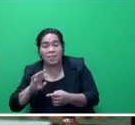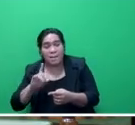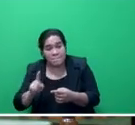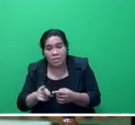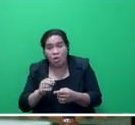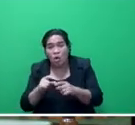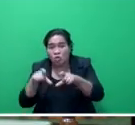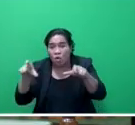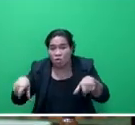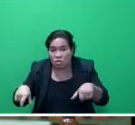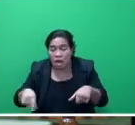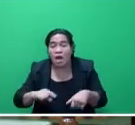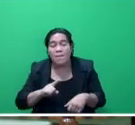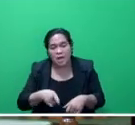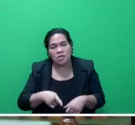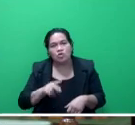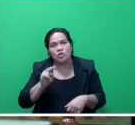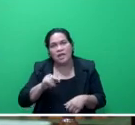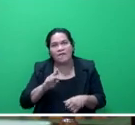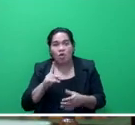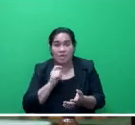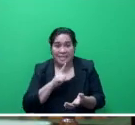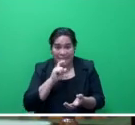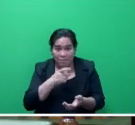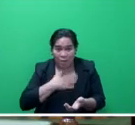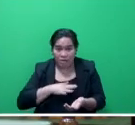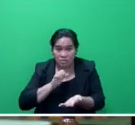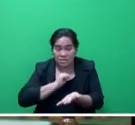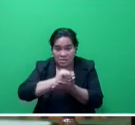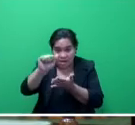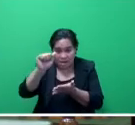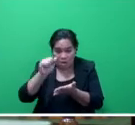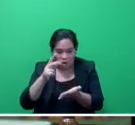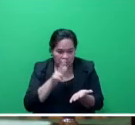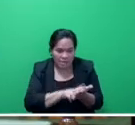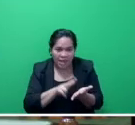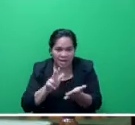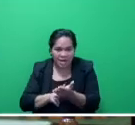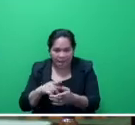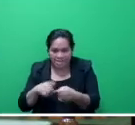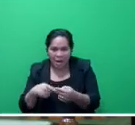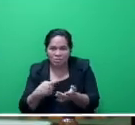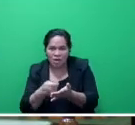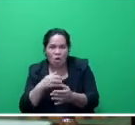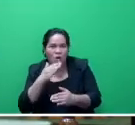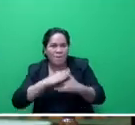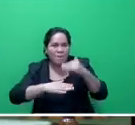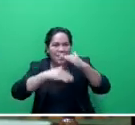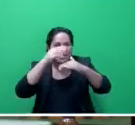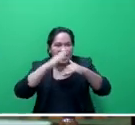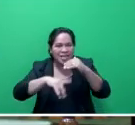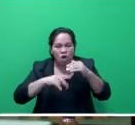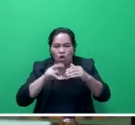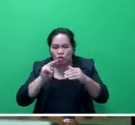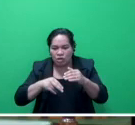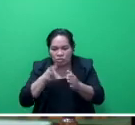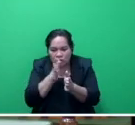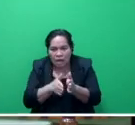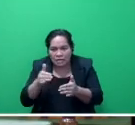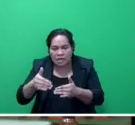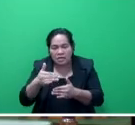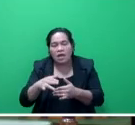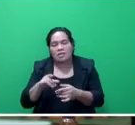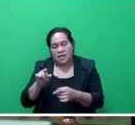however, for dealings such as sale, transfer, subleasing, assignment, subletting, building, rezoning, and so forth, because there's an